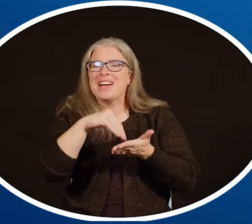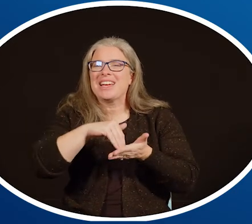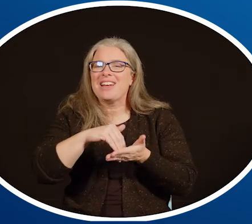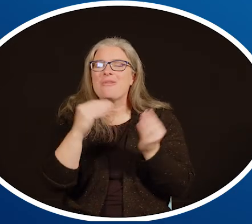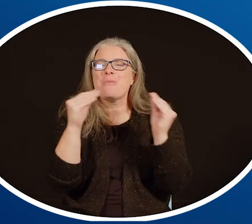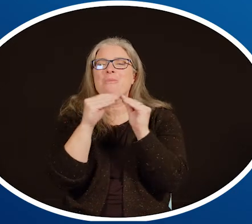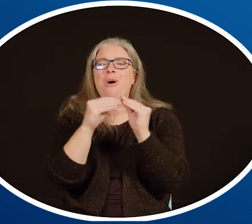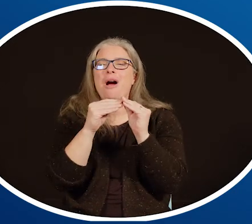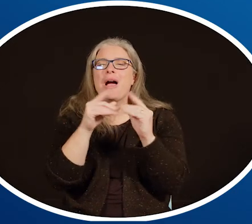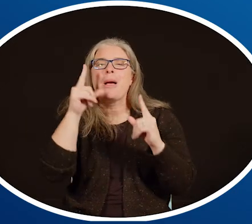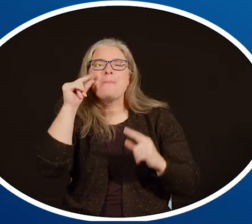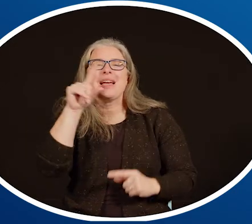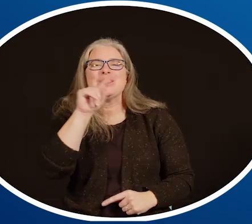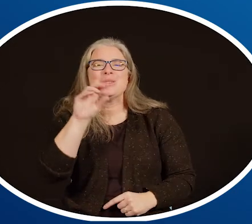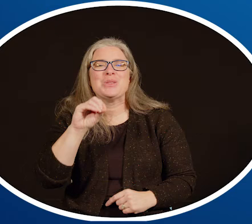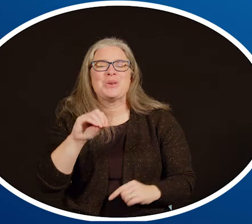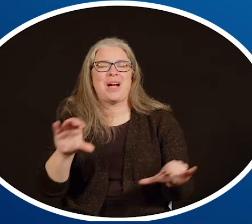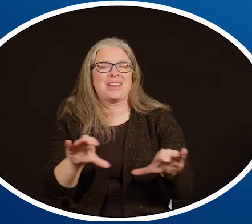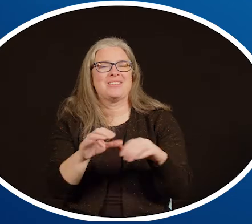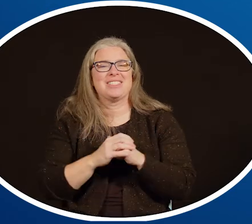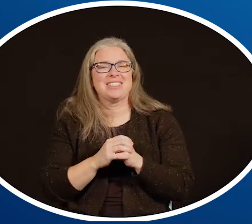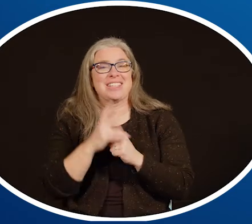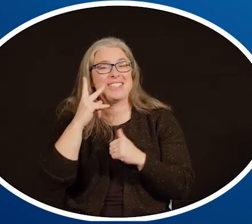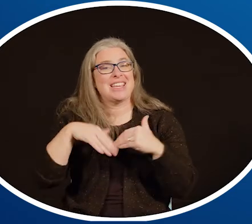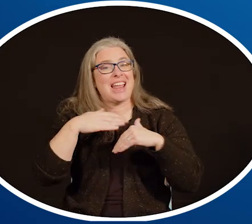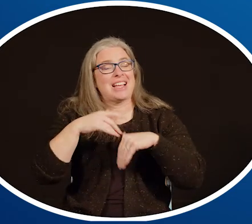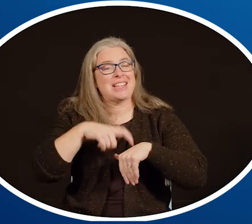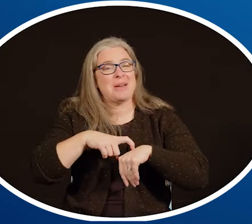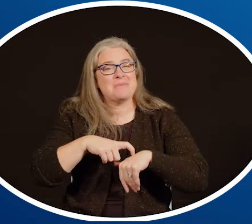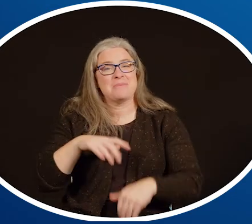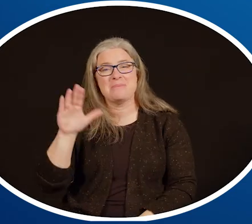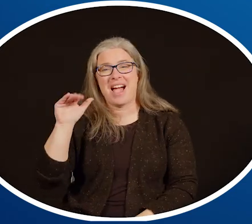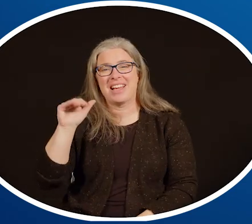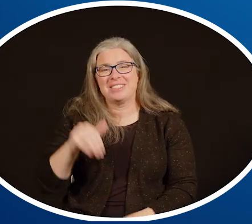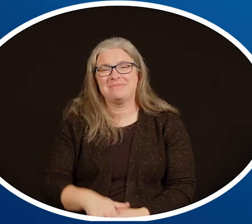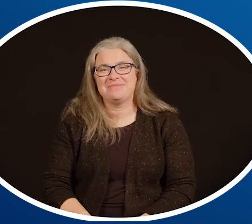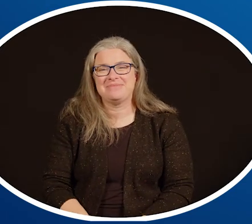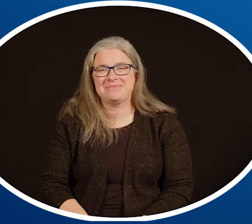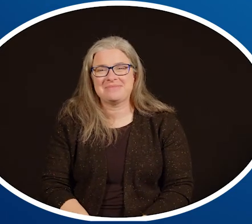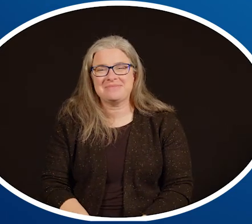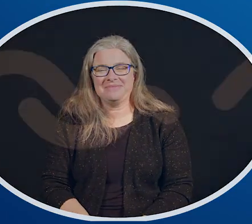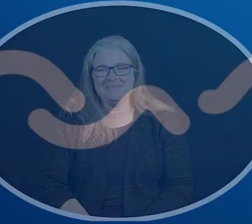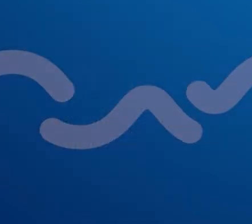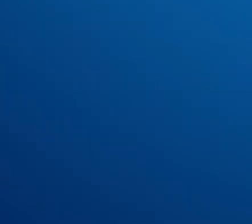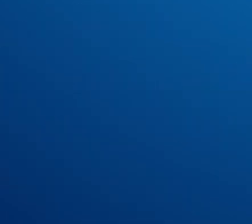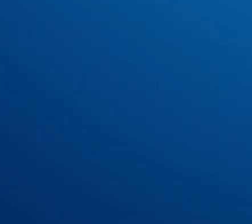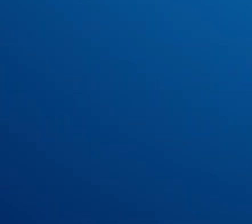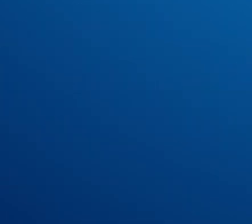again for some more Zoo activities. See you next time. Bye.